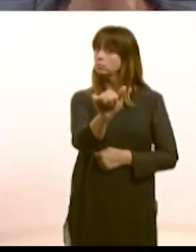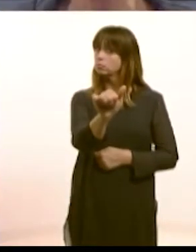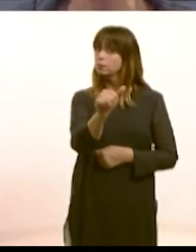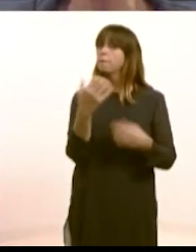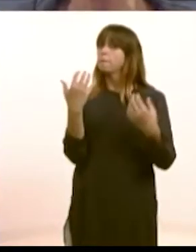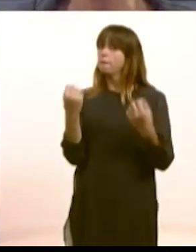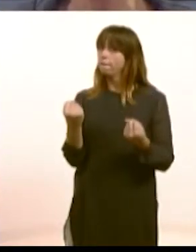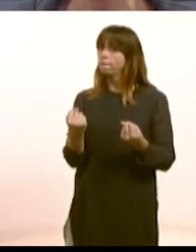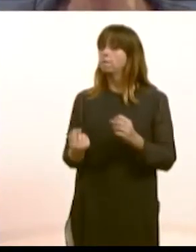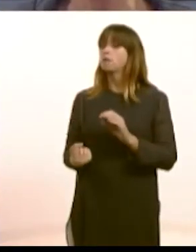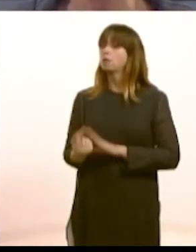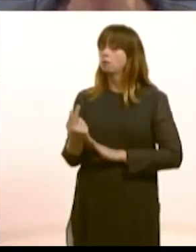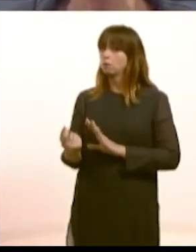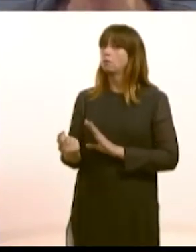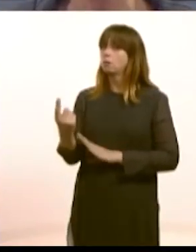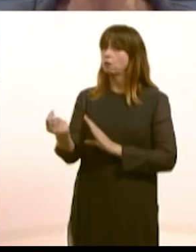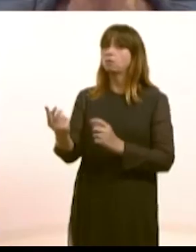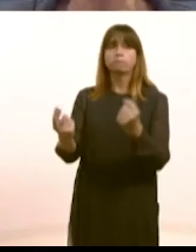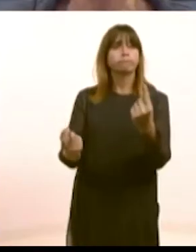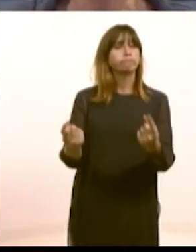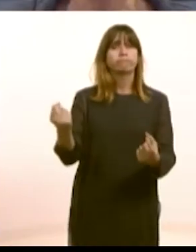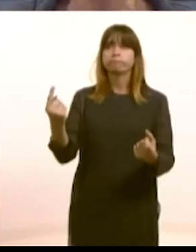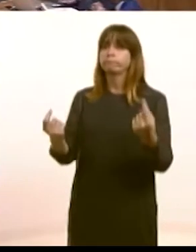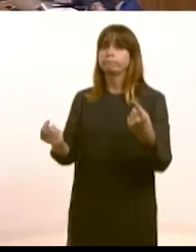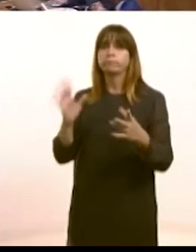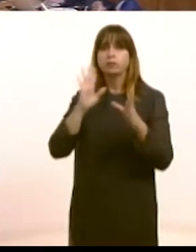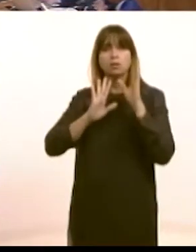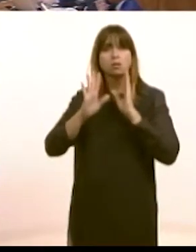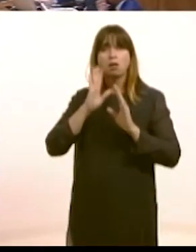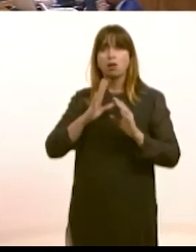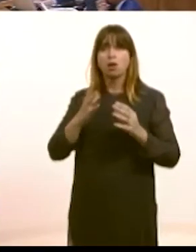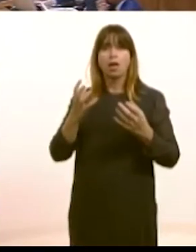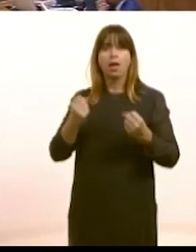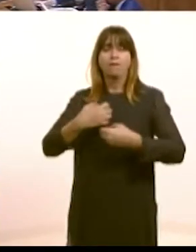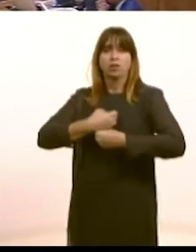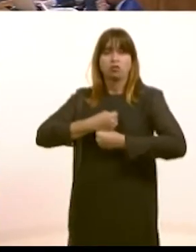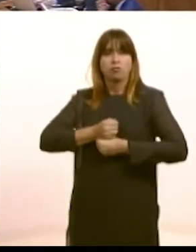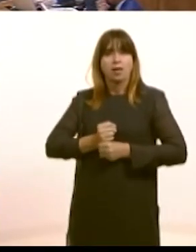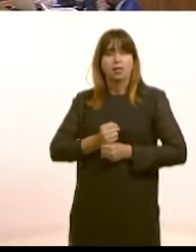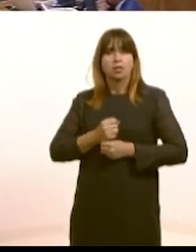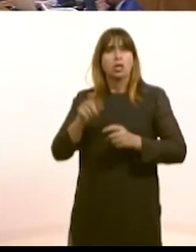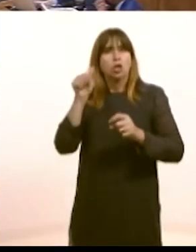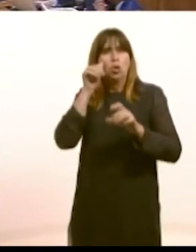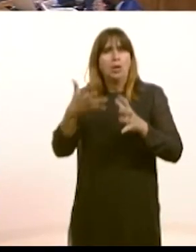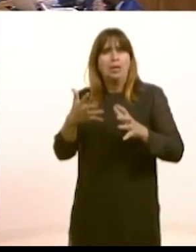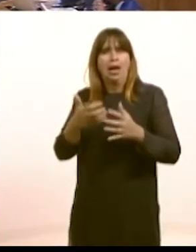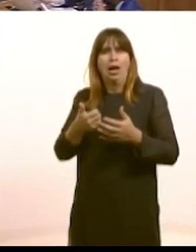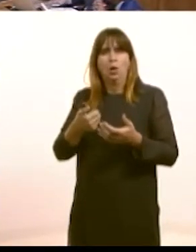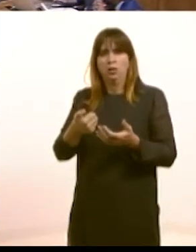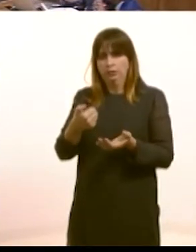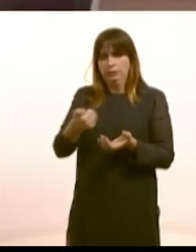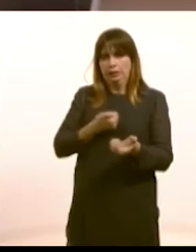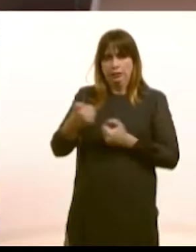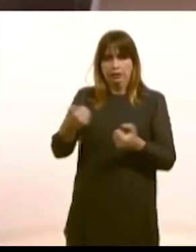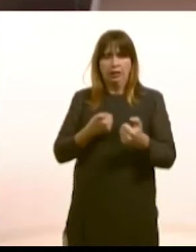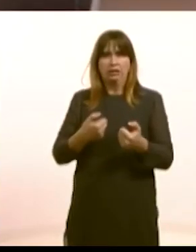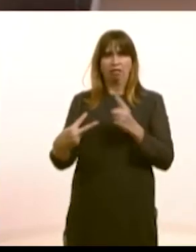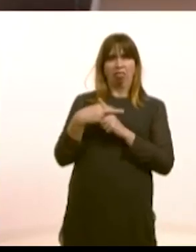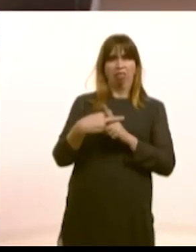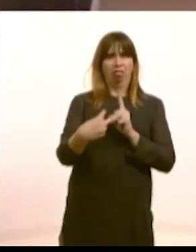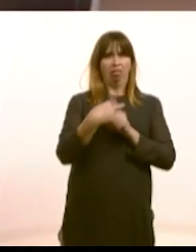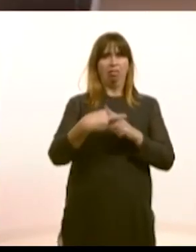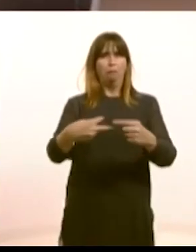instances where young people do find themselves under a great deal of stress. Cyberbullying is one area